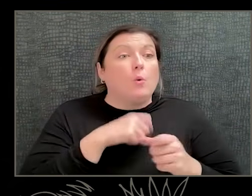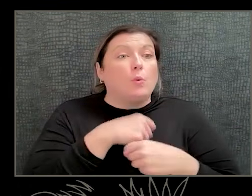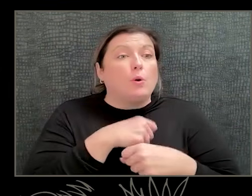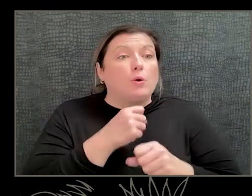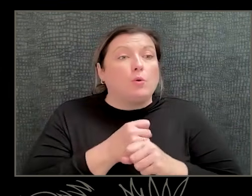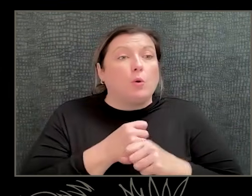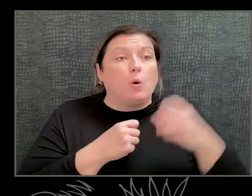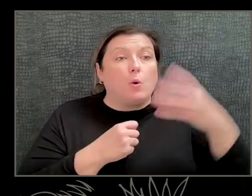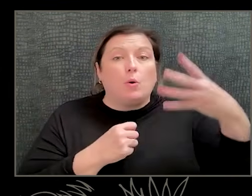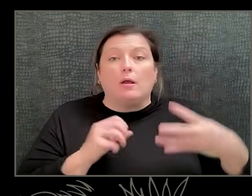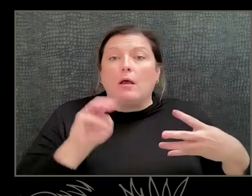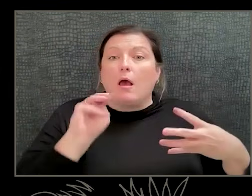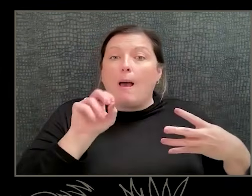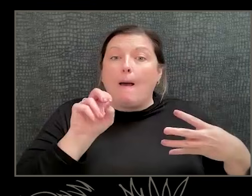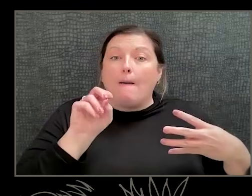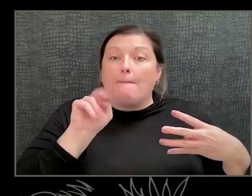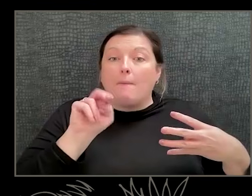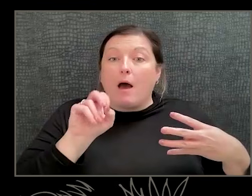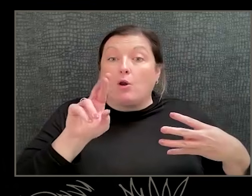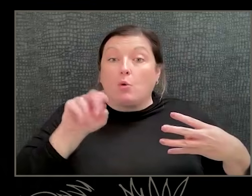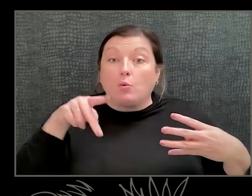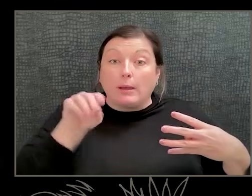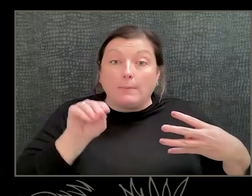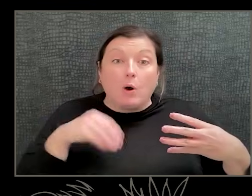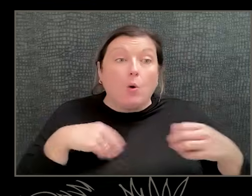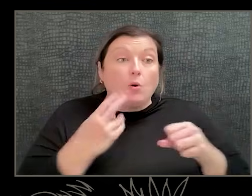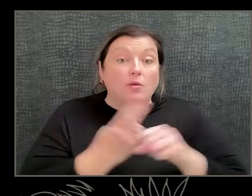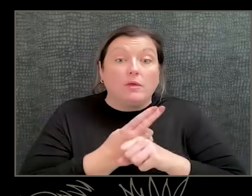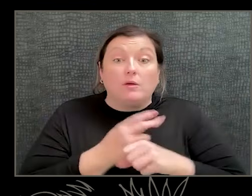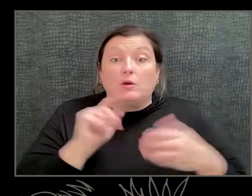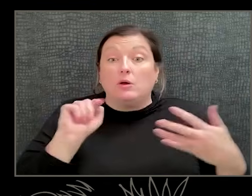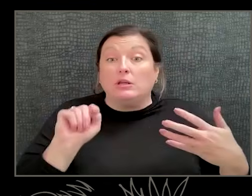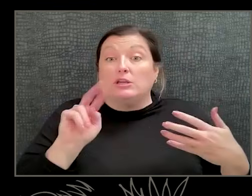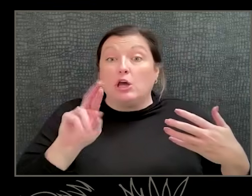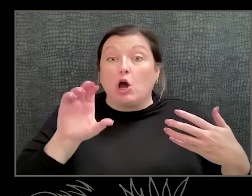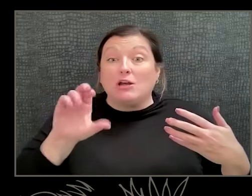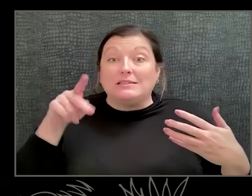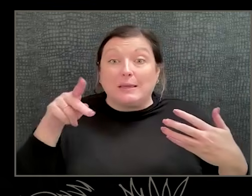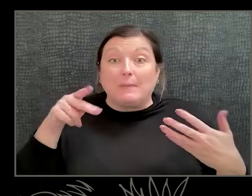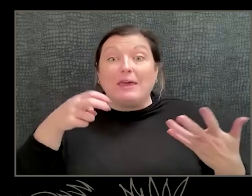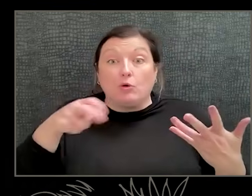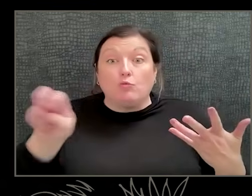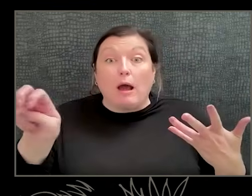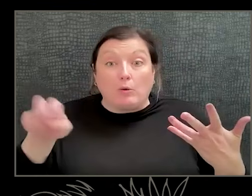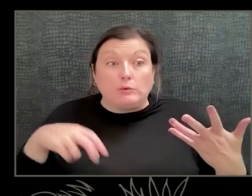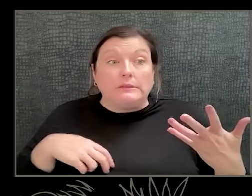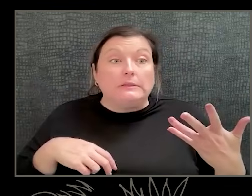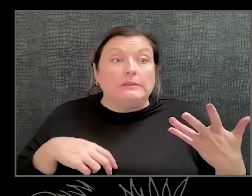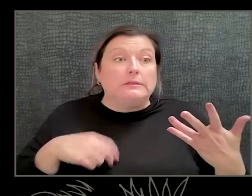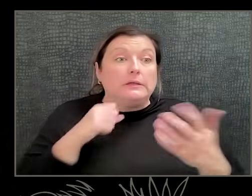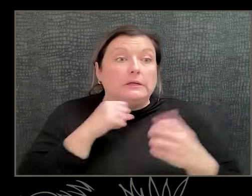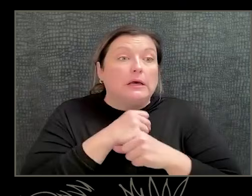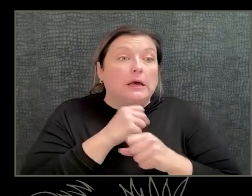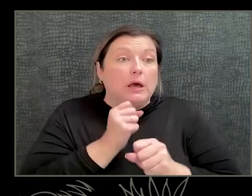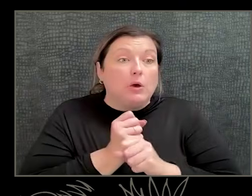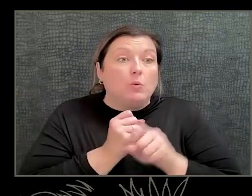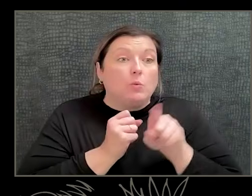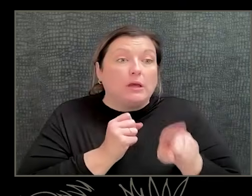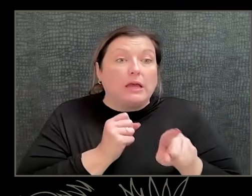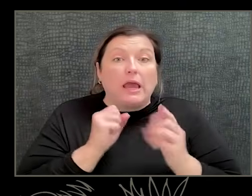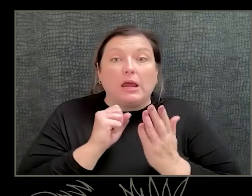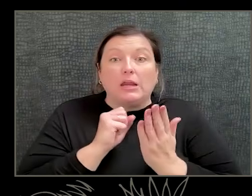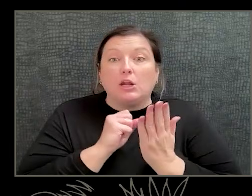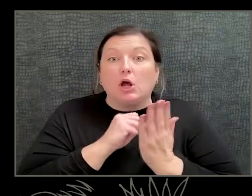created a monorepo that used some TRCP routes, and we just created a script that